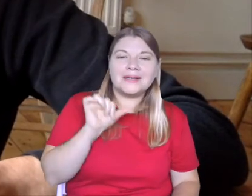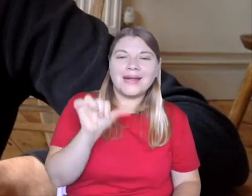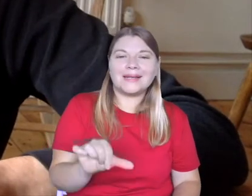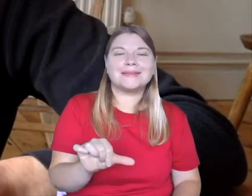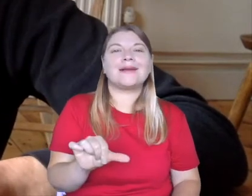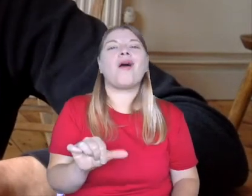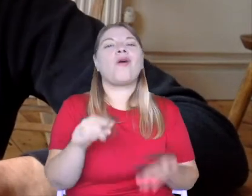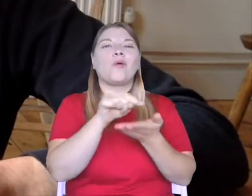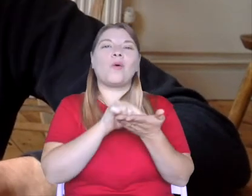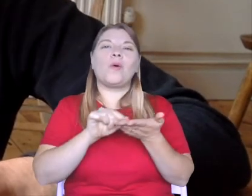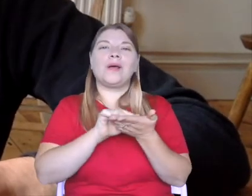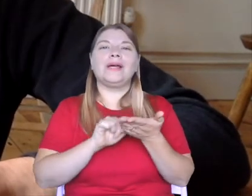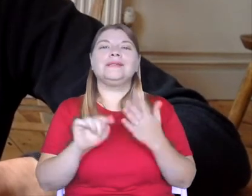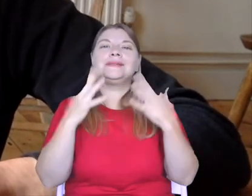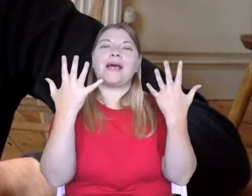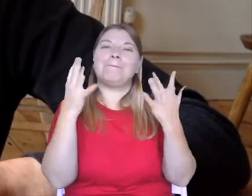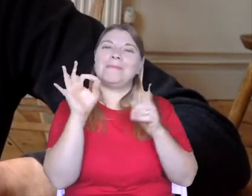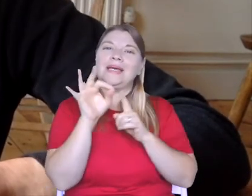10 pence piece